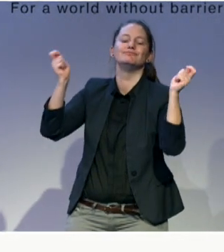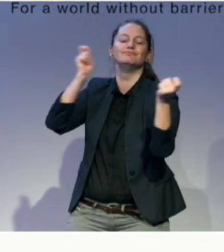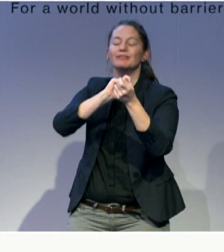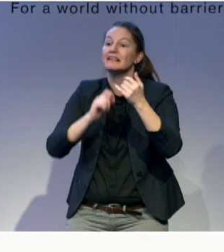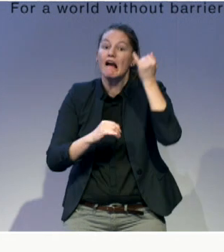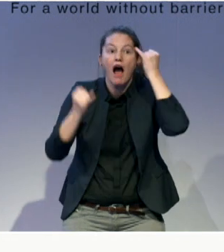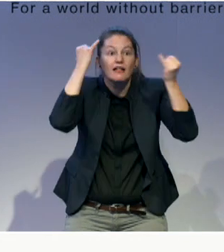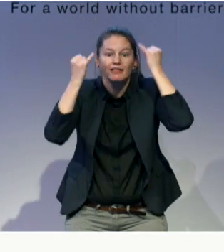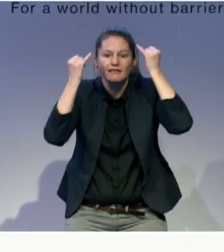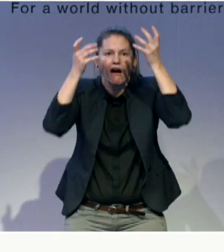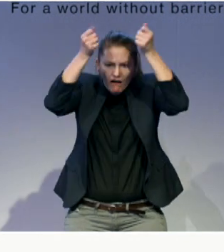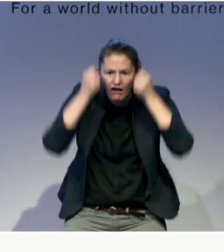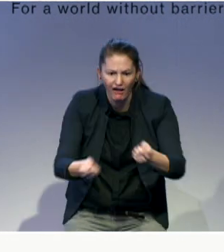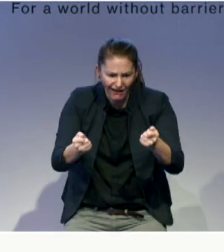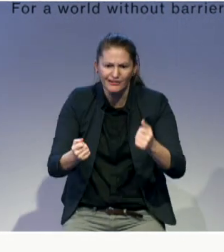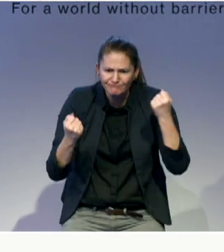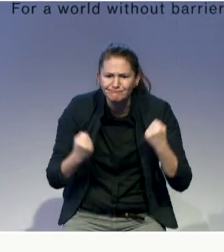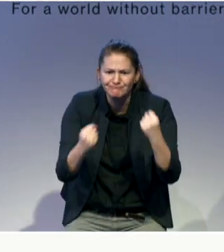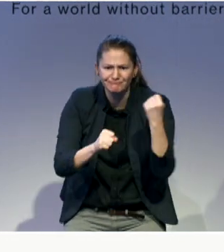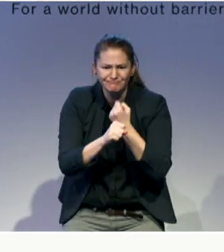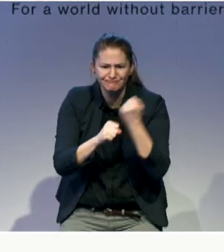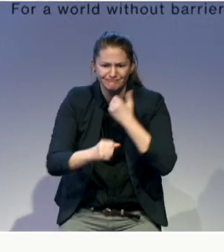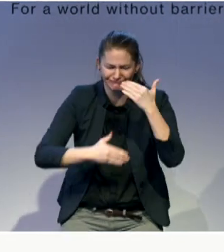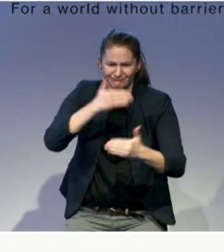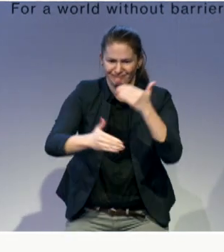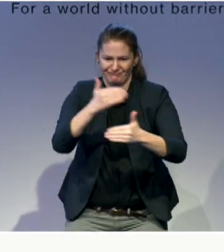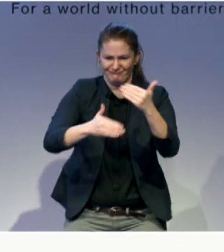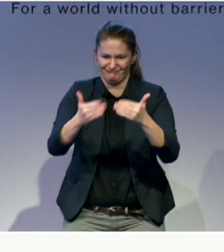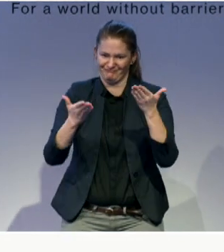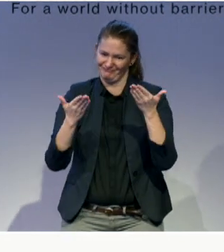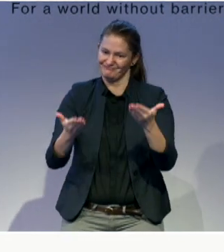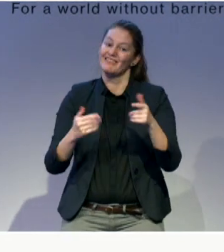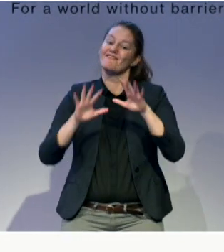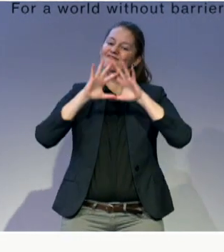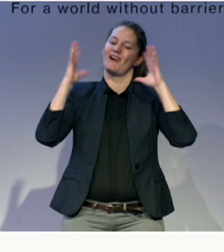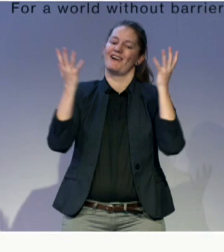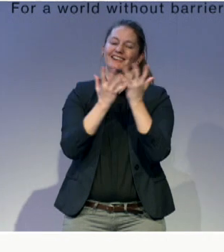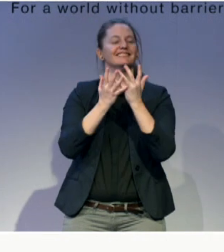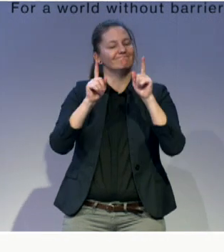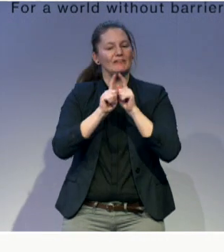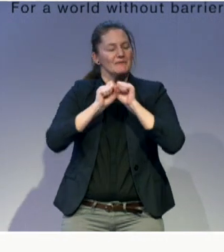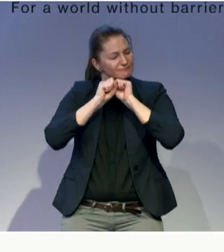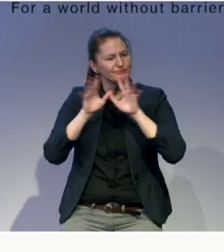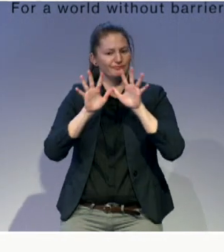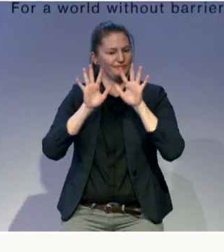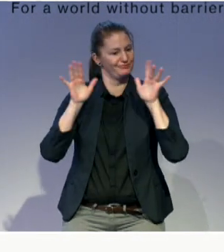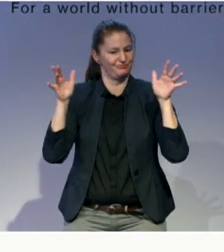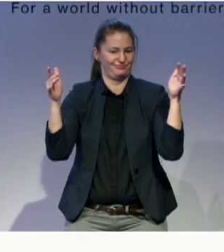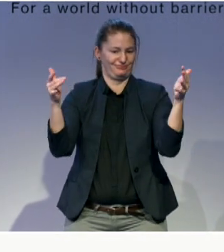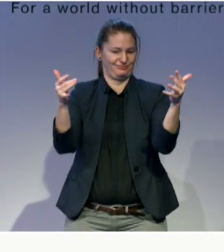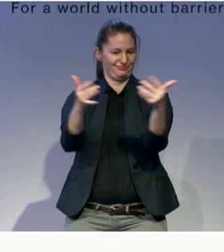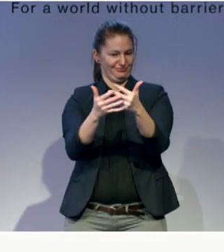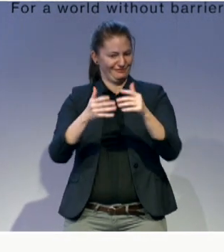and spread it out globally. And you must never forget, the Zero Project is just a tool,